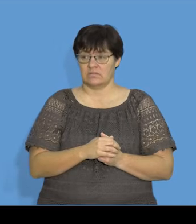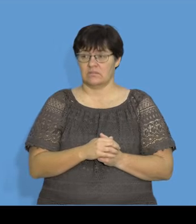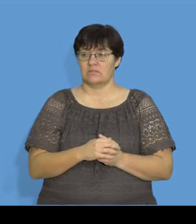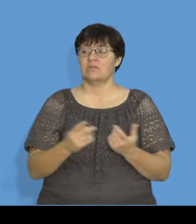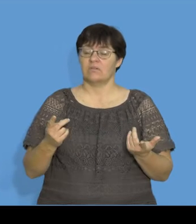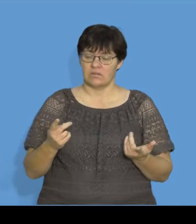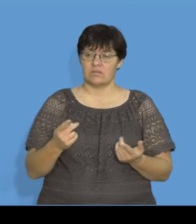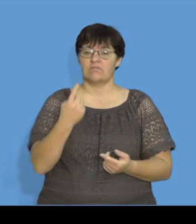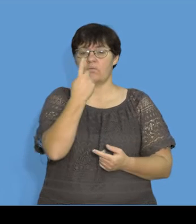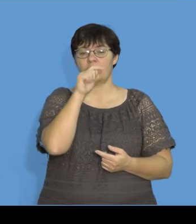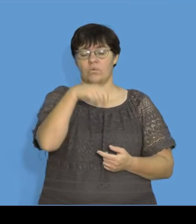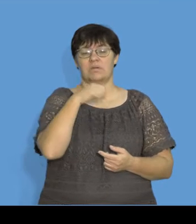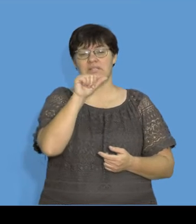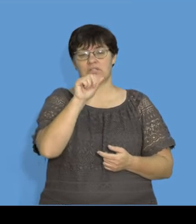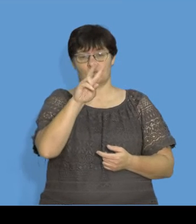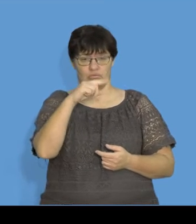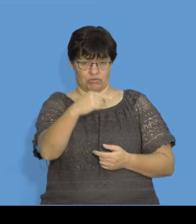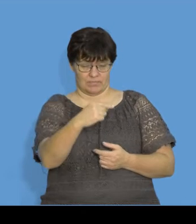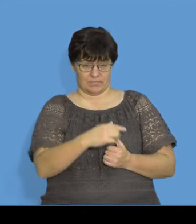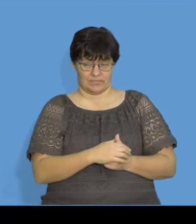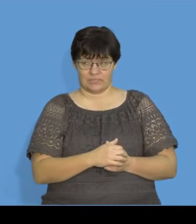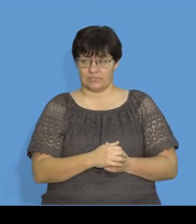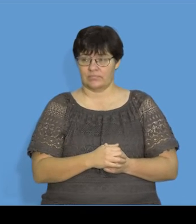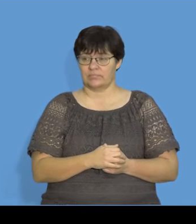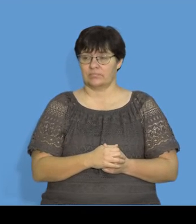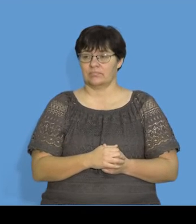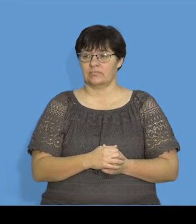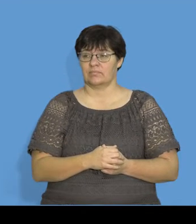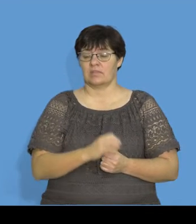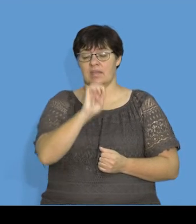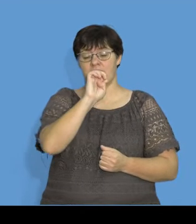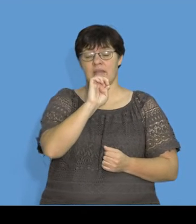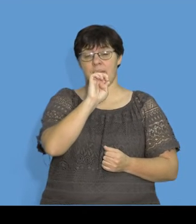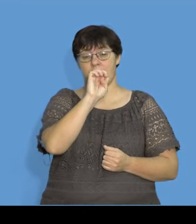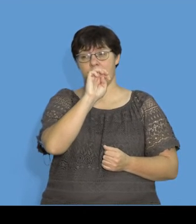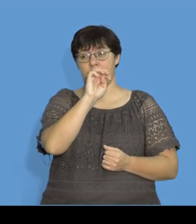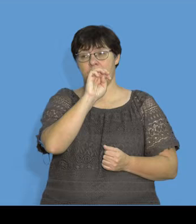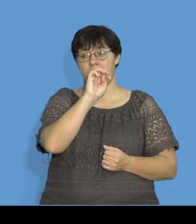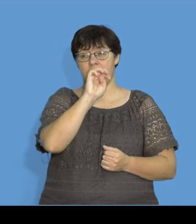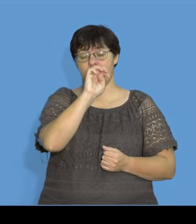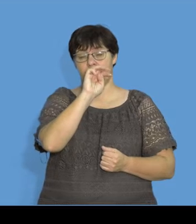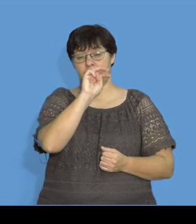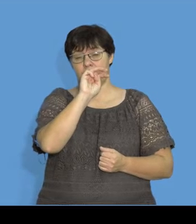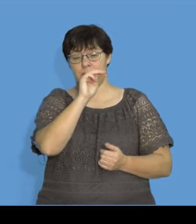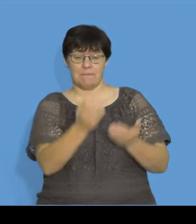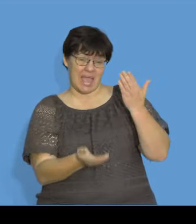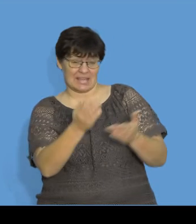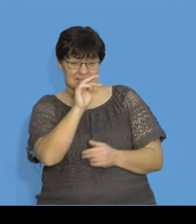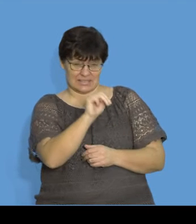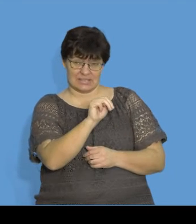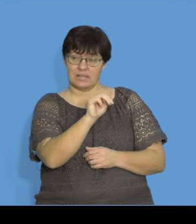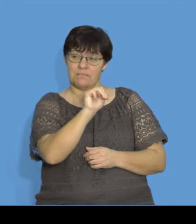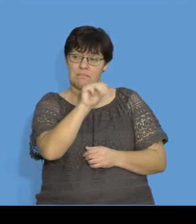calculation with the 1,62 grams. So my mass was